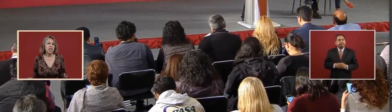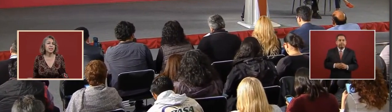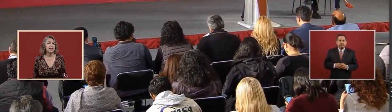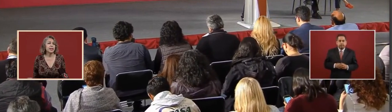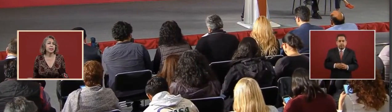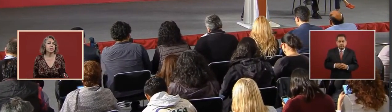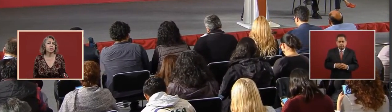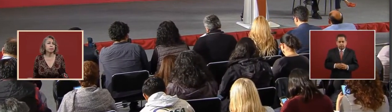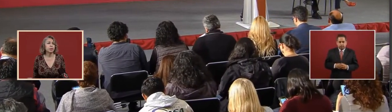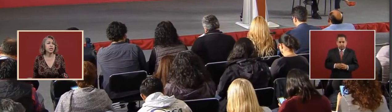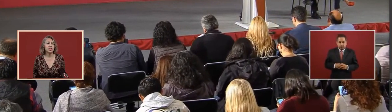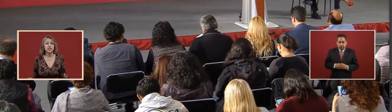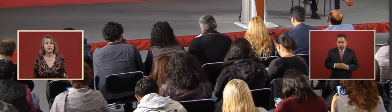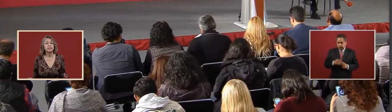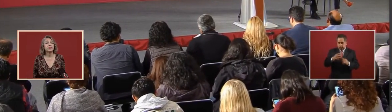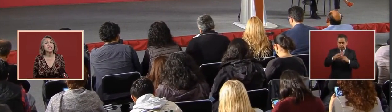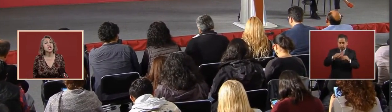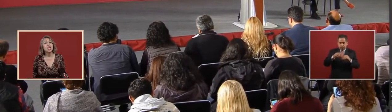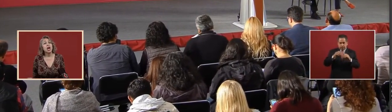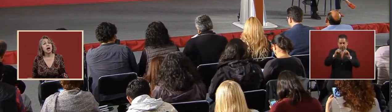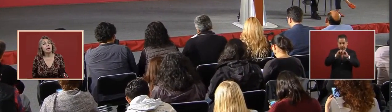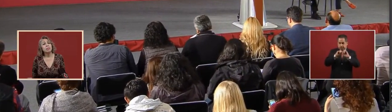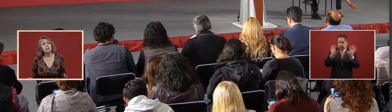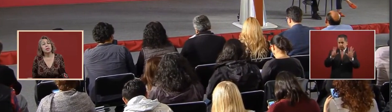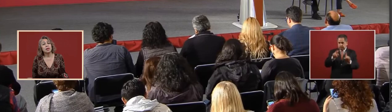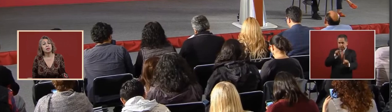or chastise or punish.